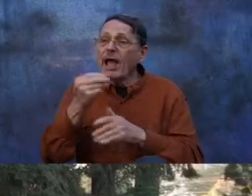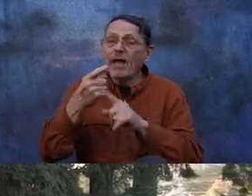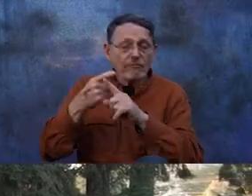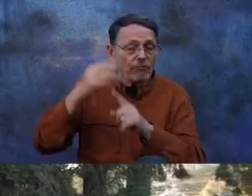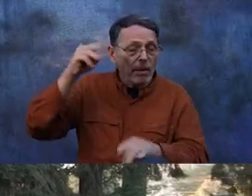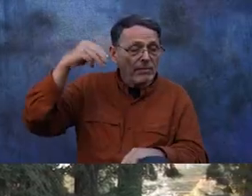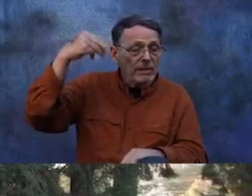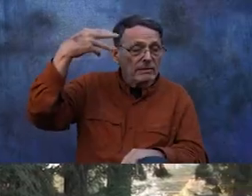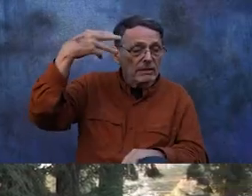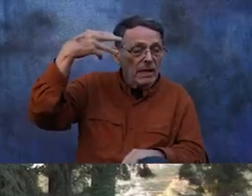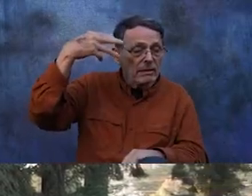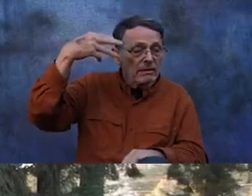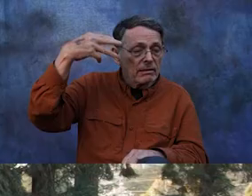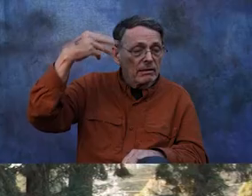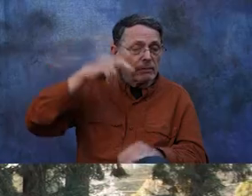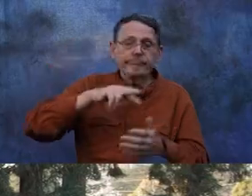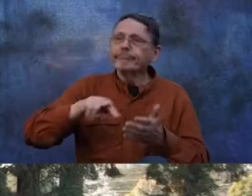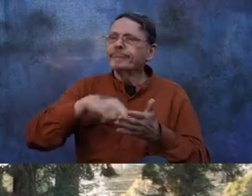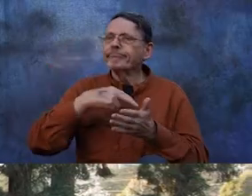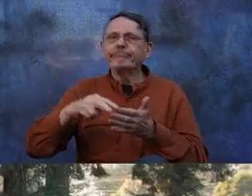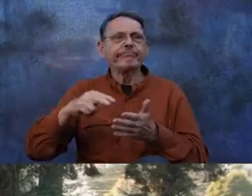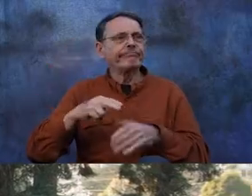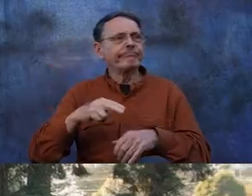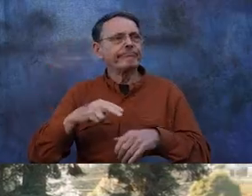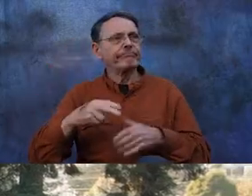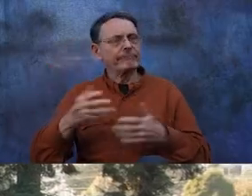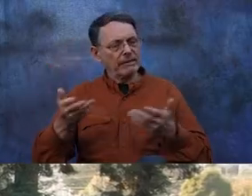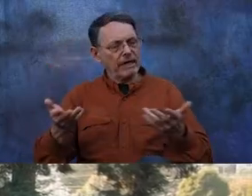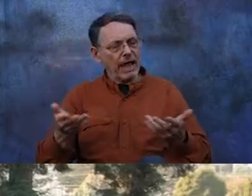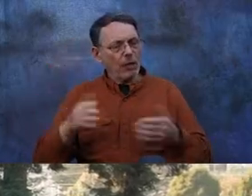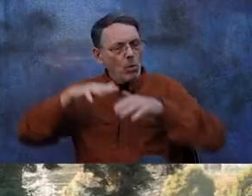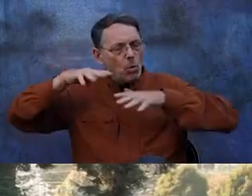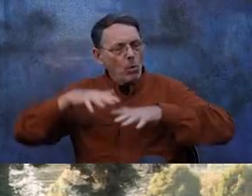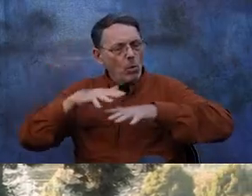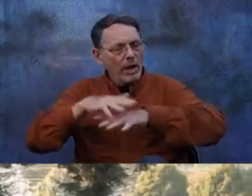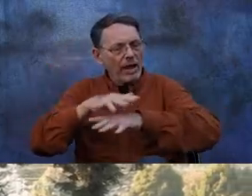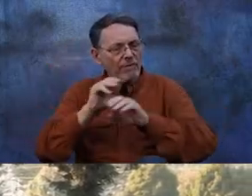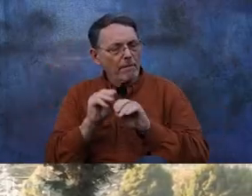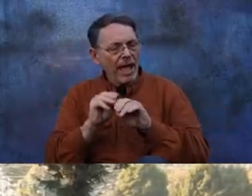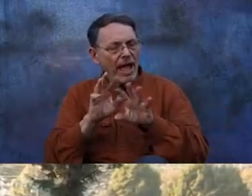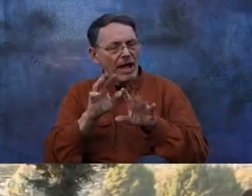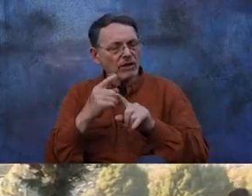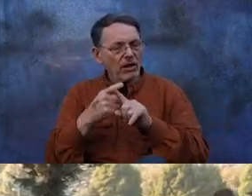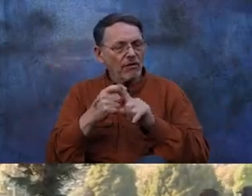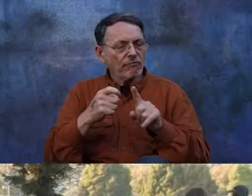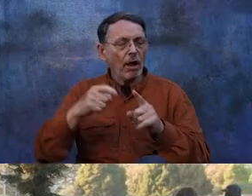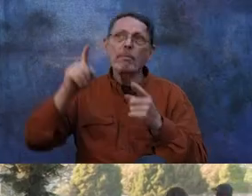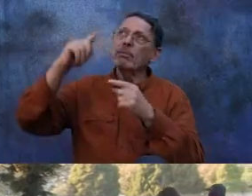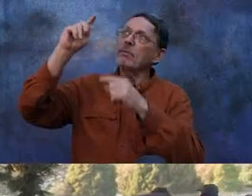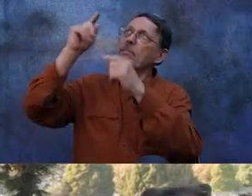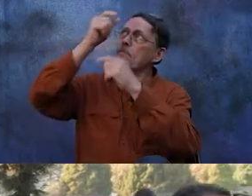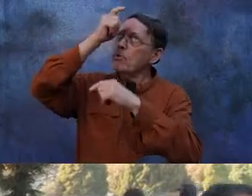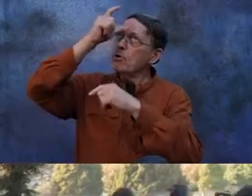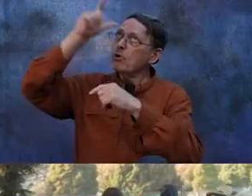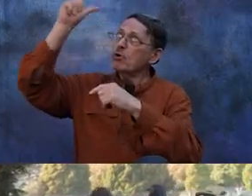wind and sun, and weave our magic from the turning